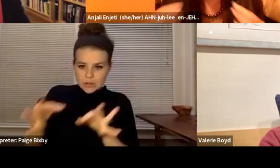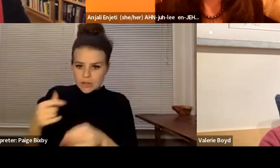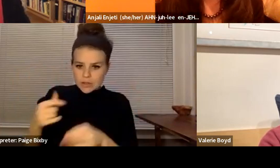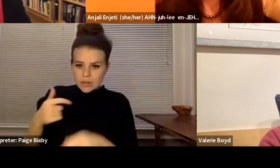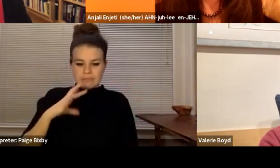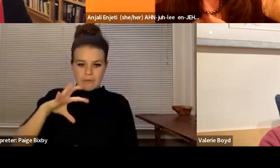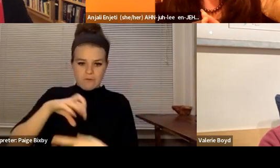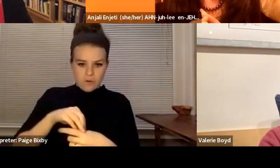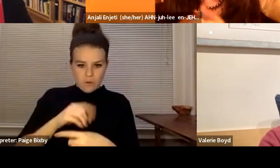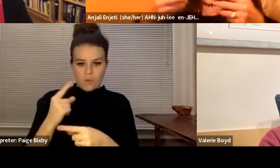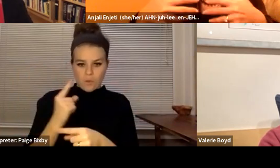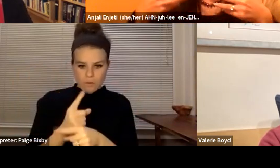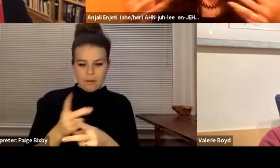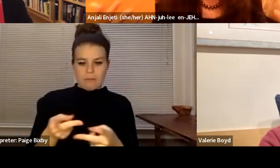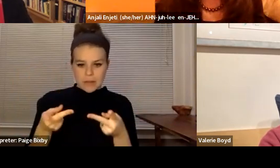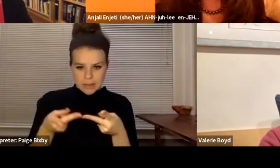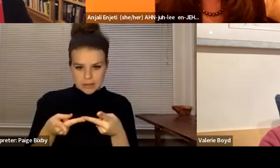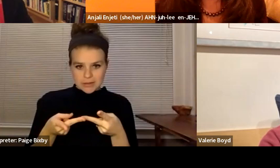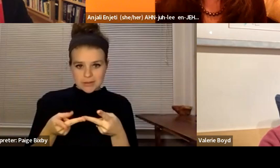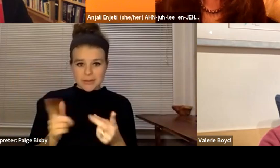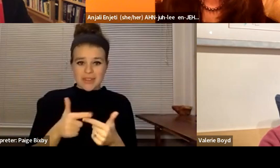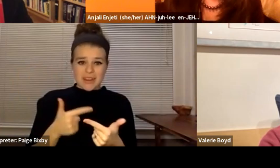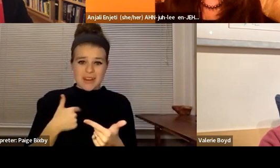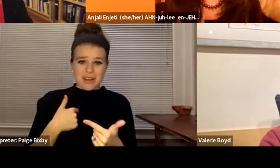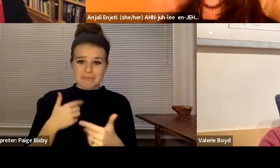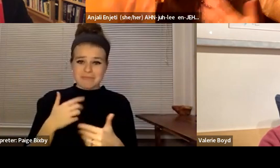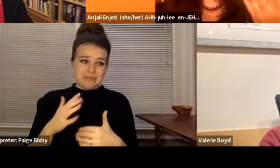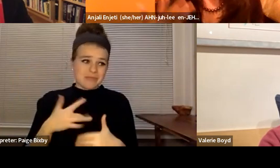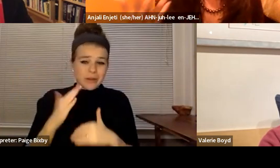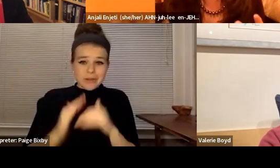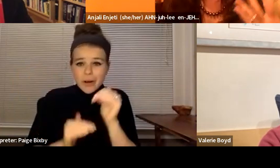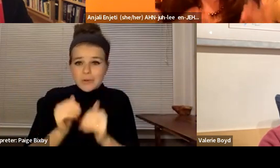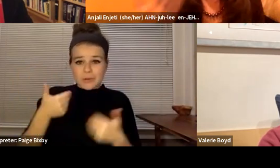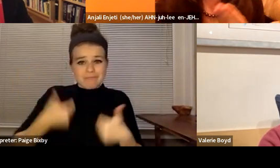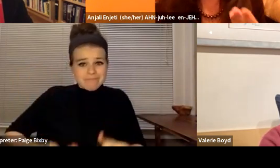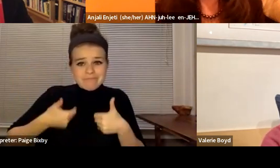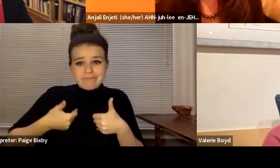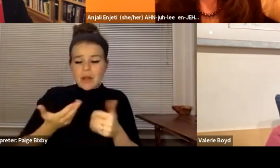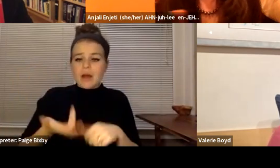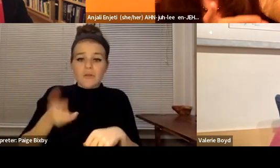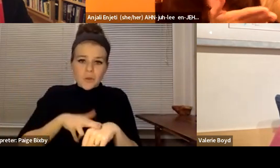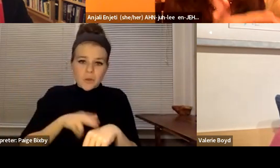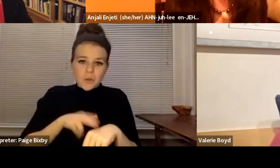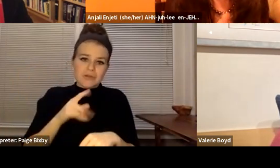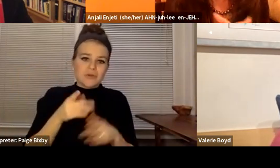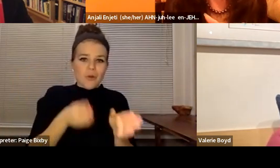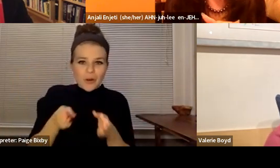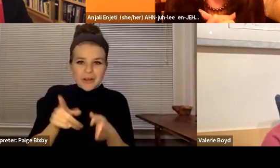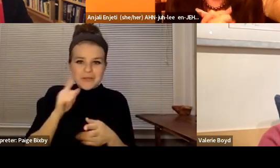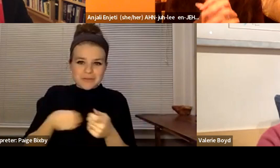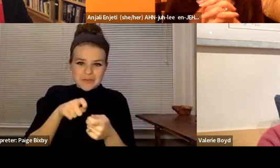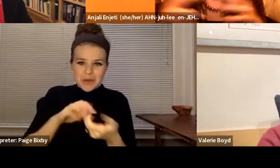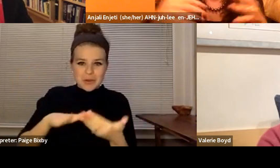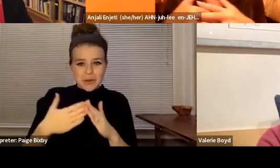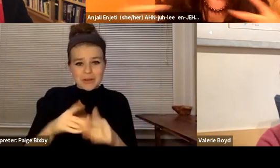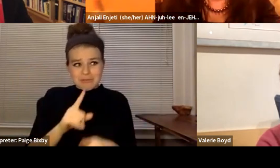right place so that I could be myself. And of course, when you were an organizer for a specific community, you really